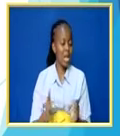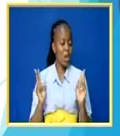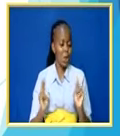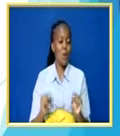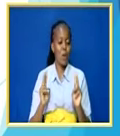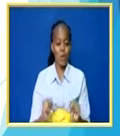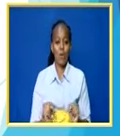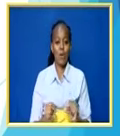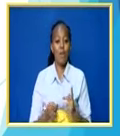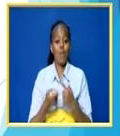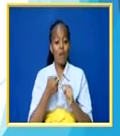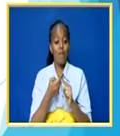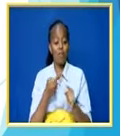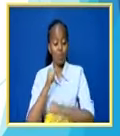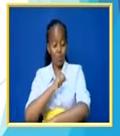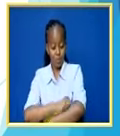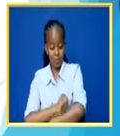No. You come from school,